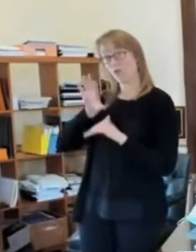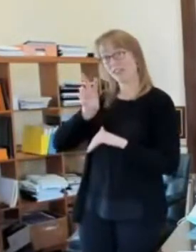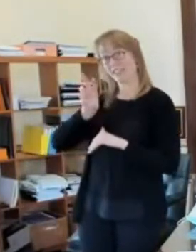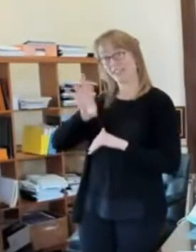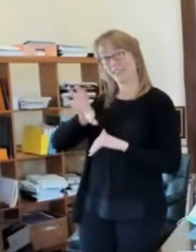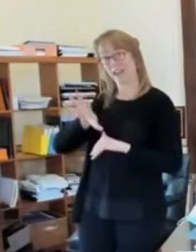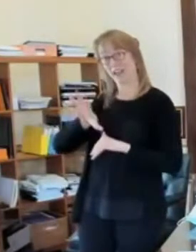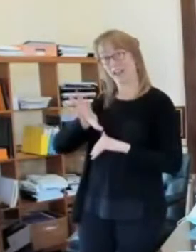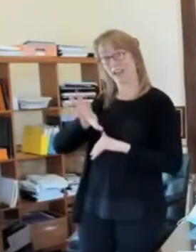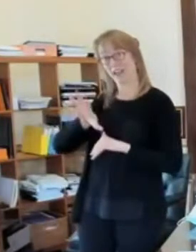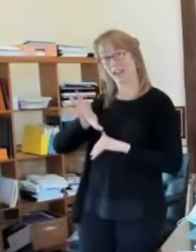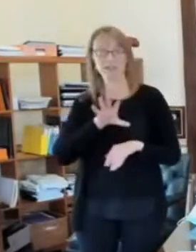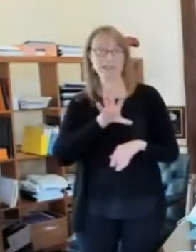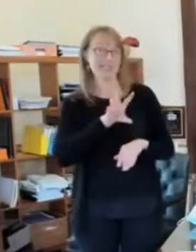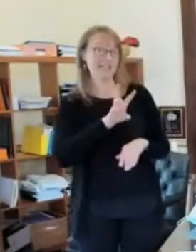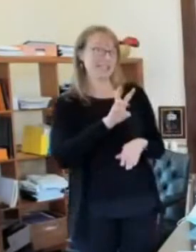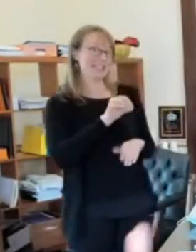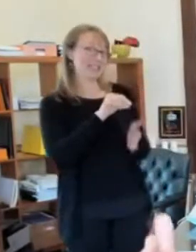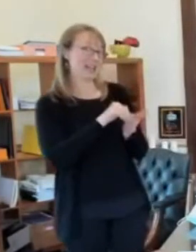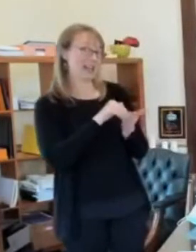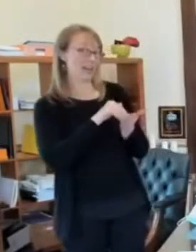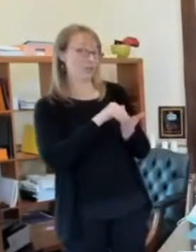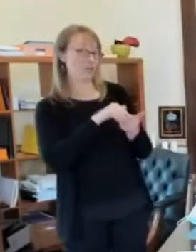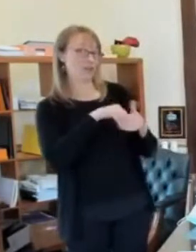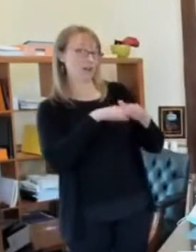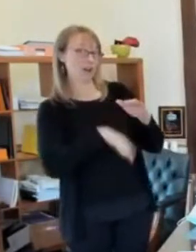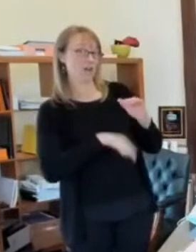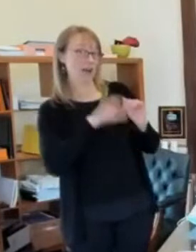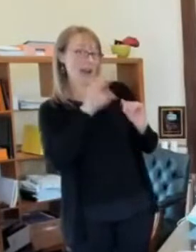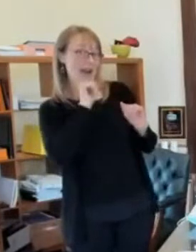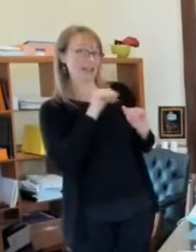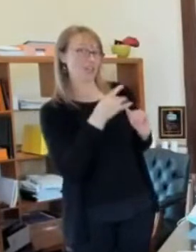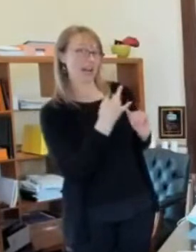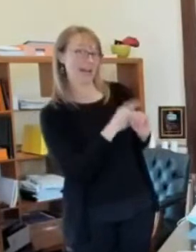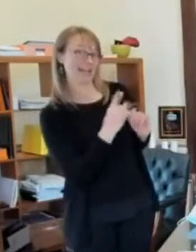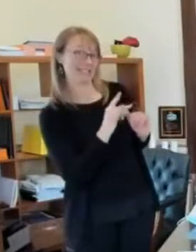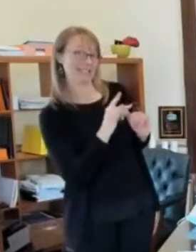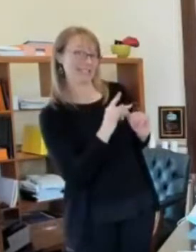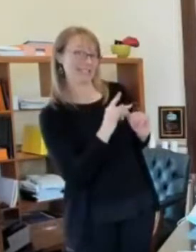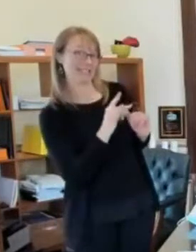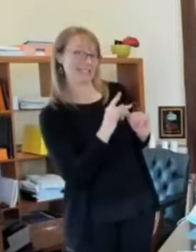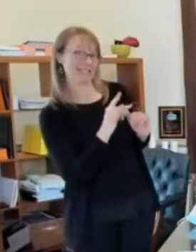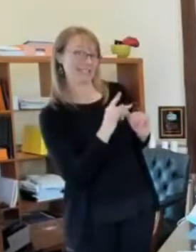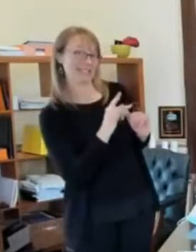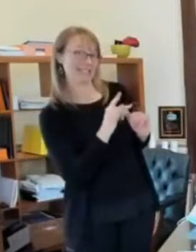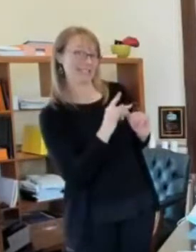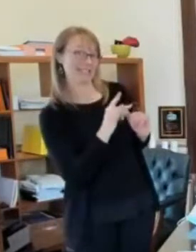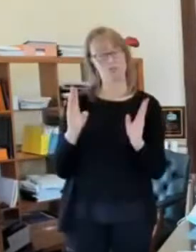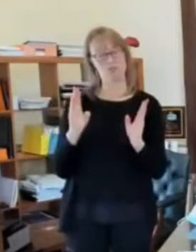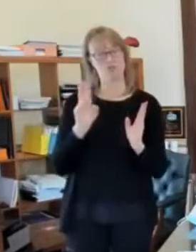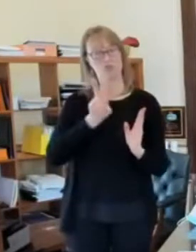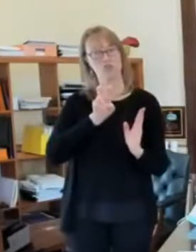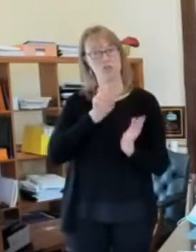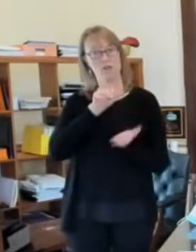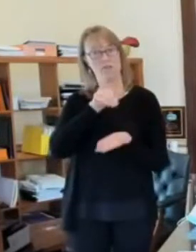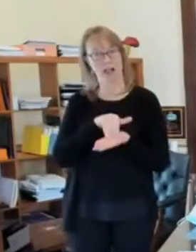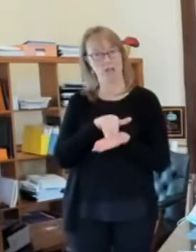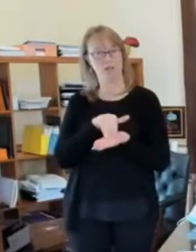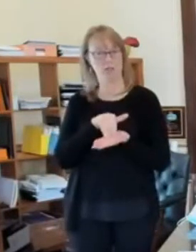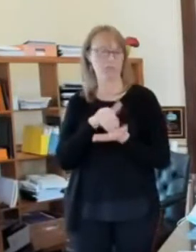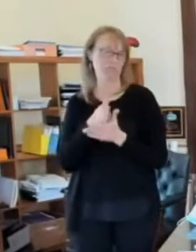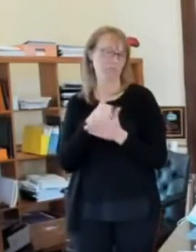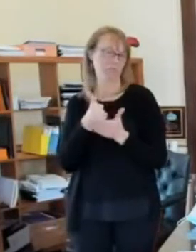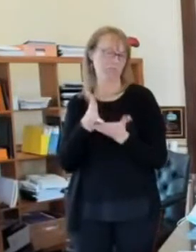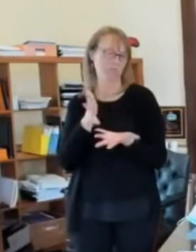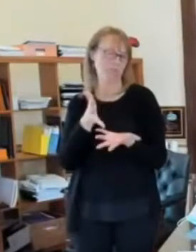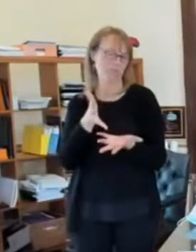under 18. So you're left with about 200,000 people in round numbers